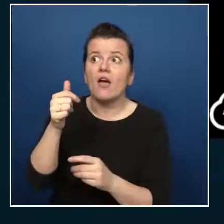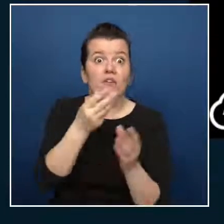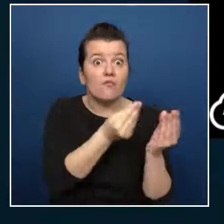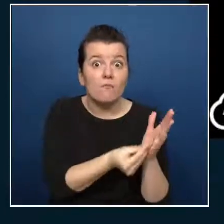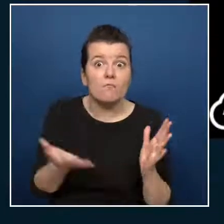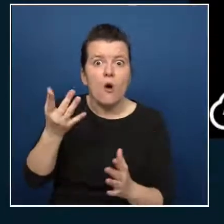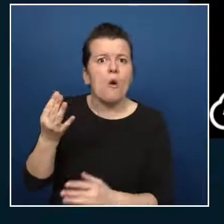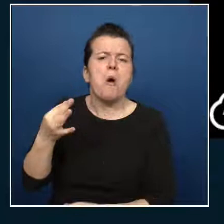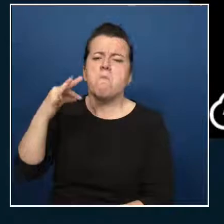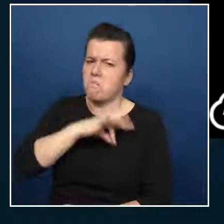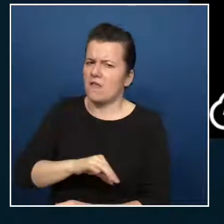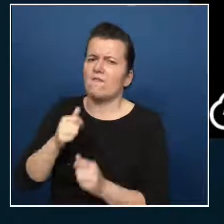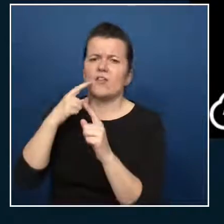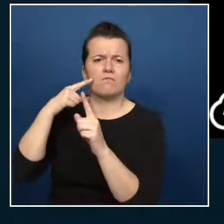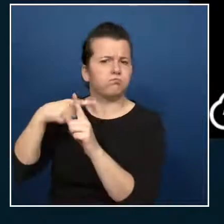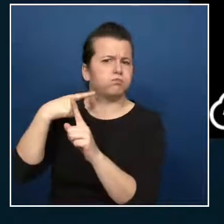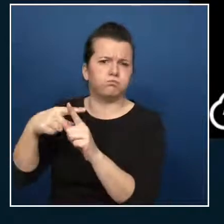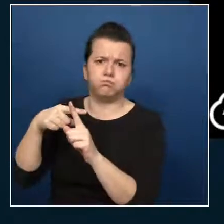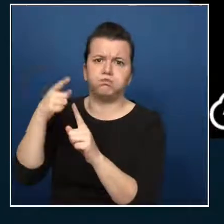in our